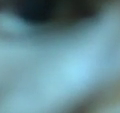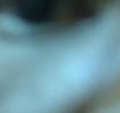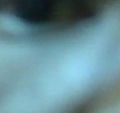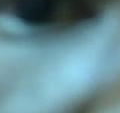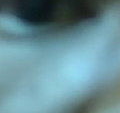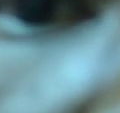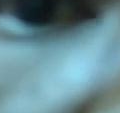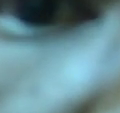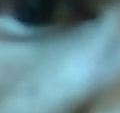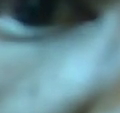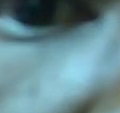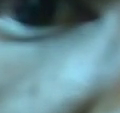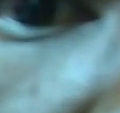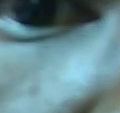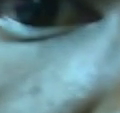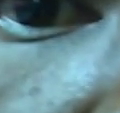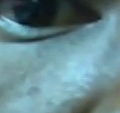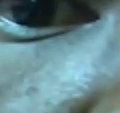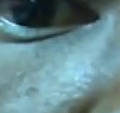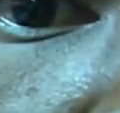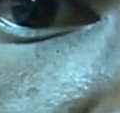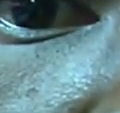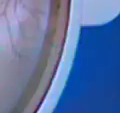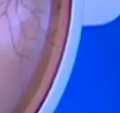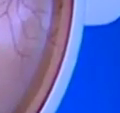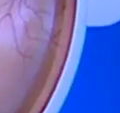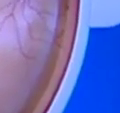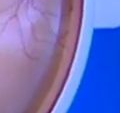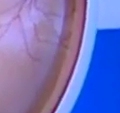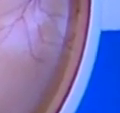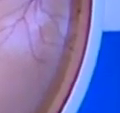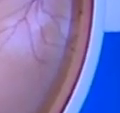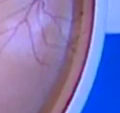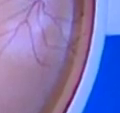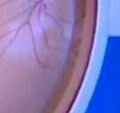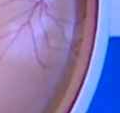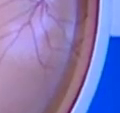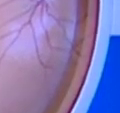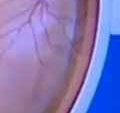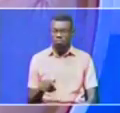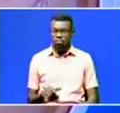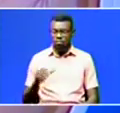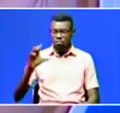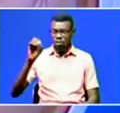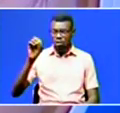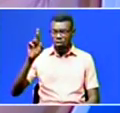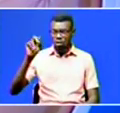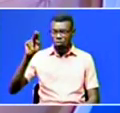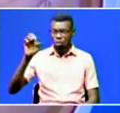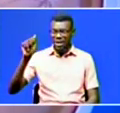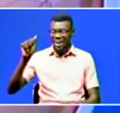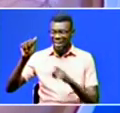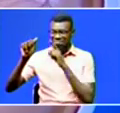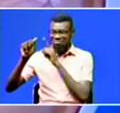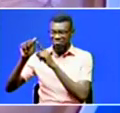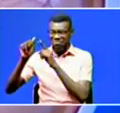A living gift from the dead, a cornea. Cornea is the transparent part of the eye, which